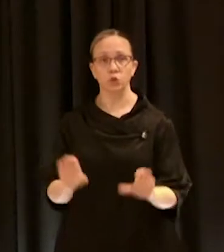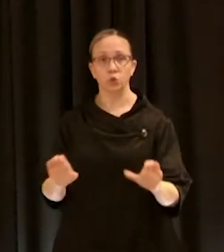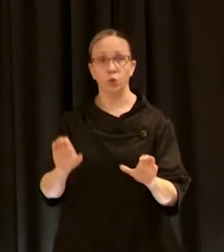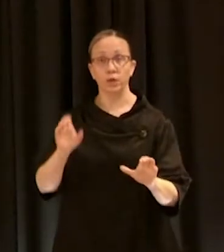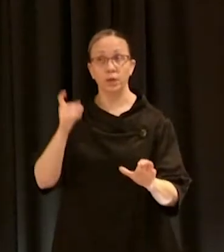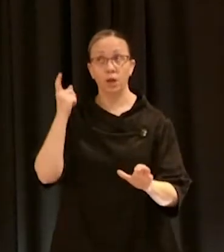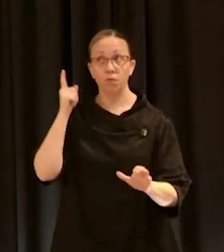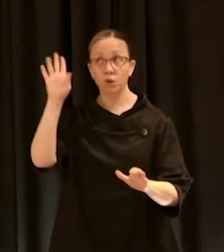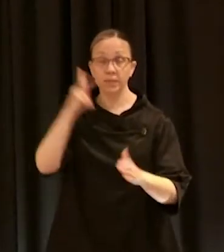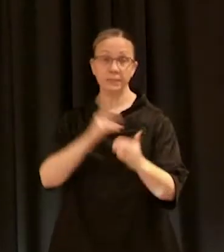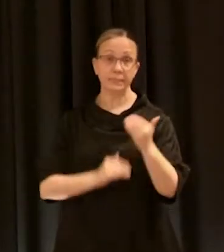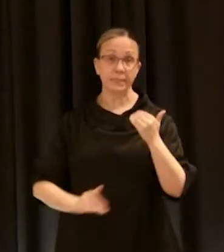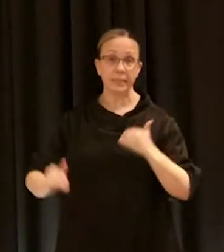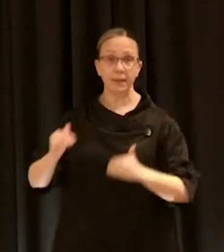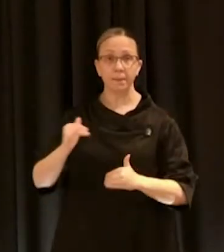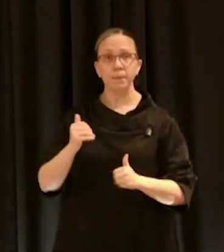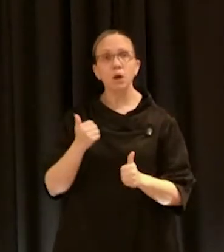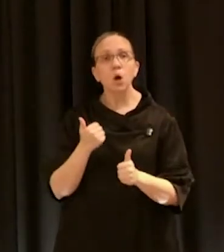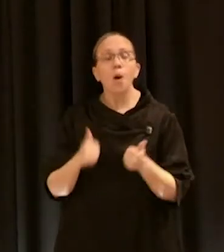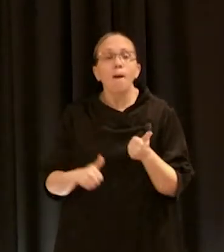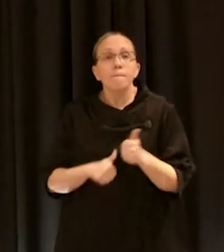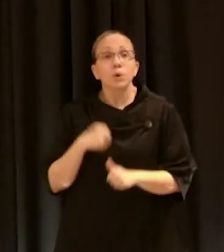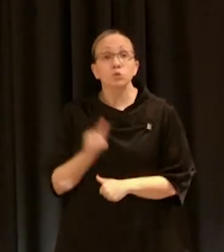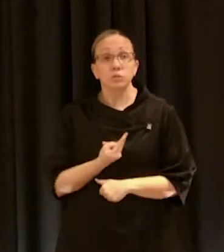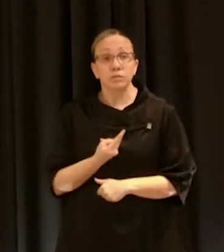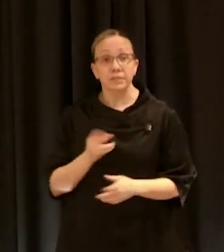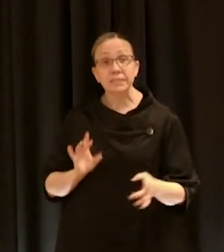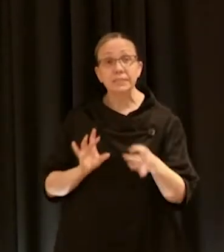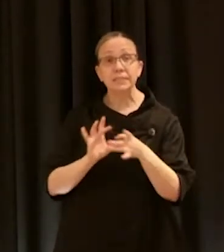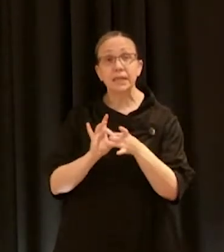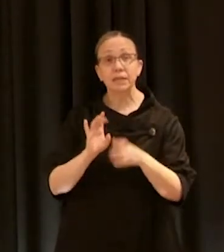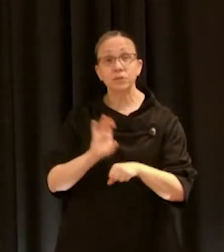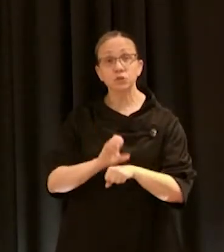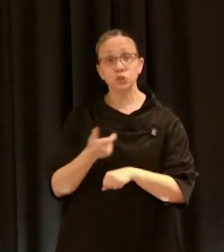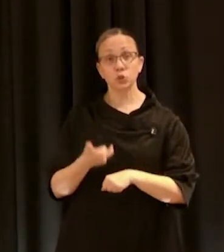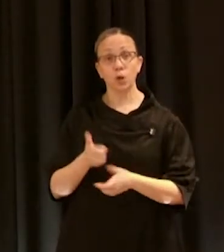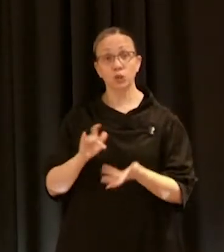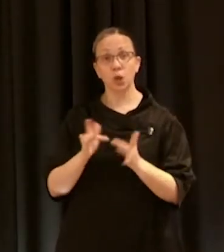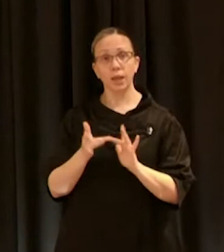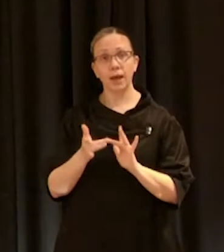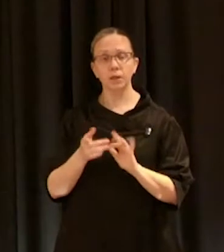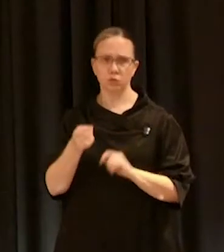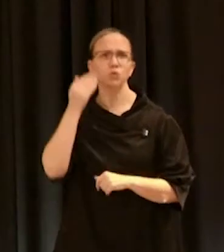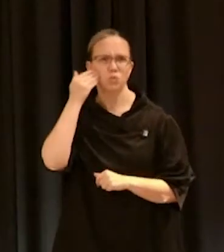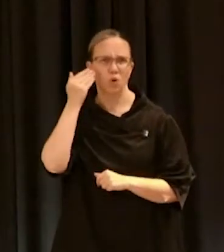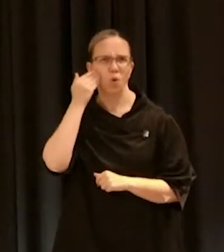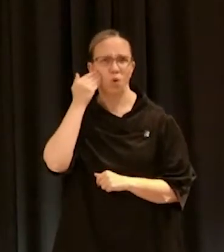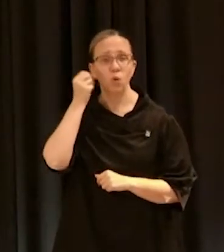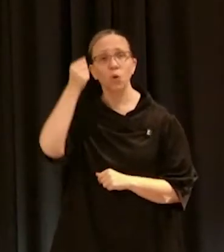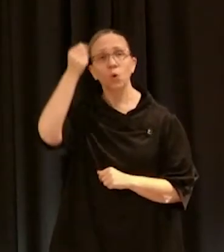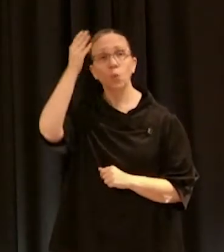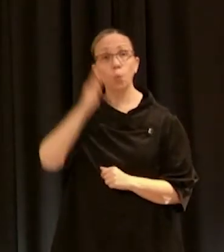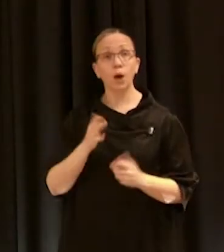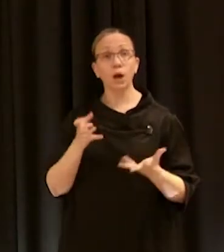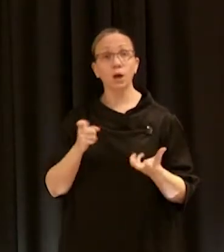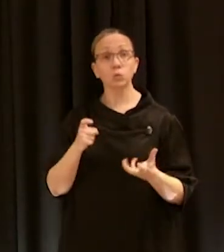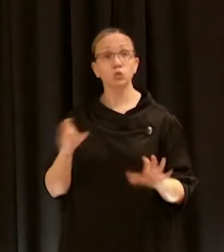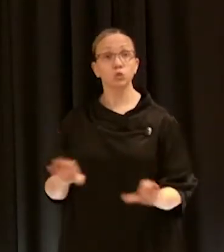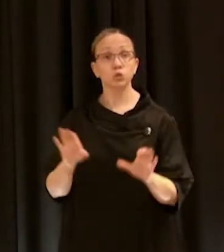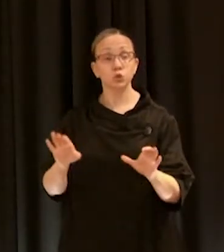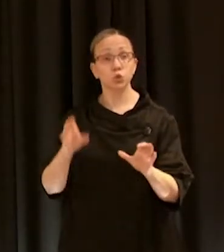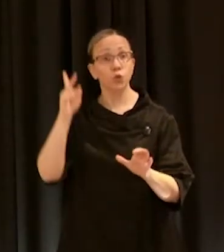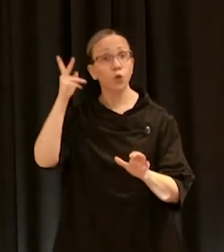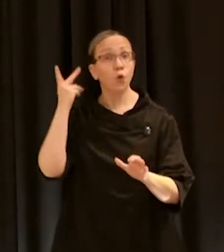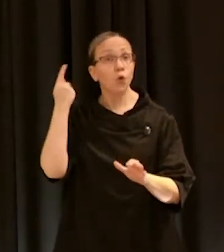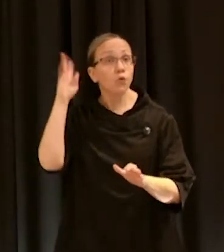for the kingdom of God. Most every one of us that's connected to this church, that's watching this webcast, you know what God wants you to do for